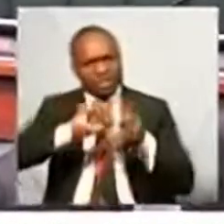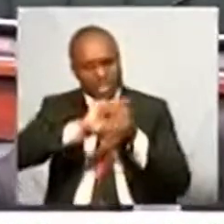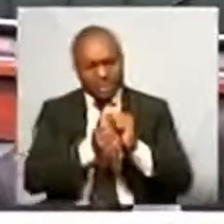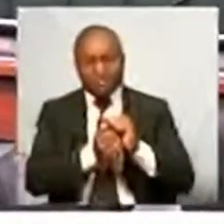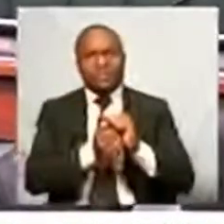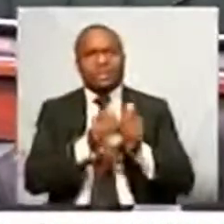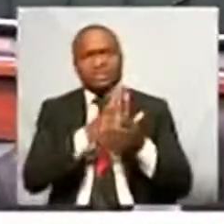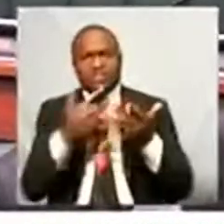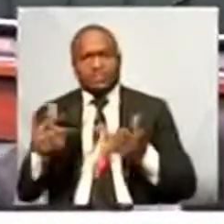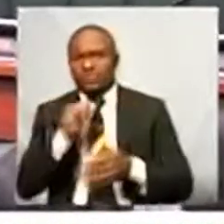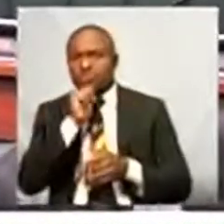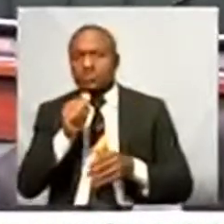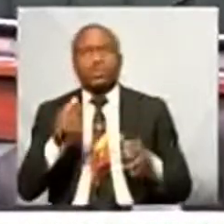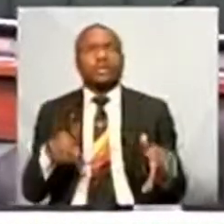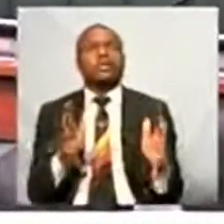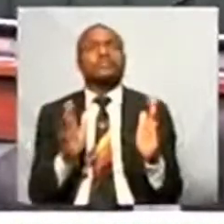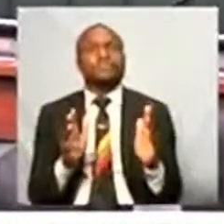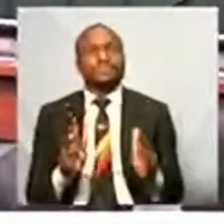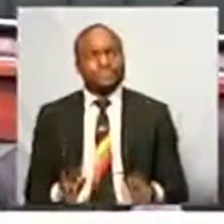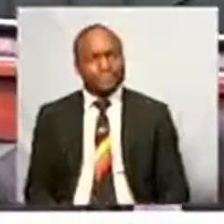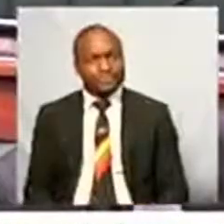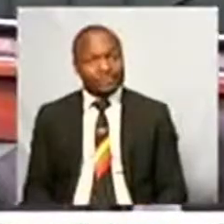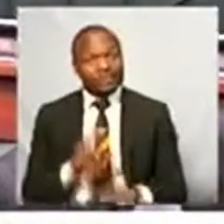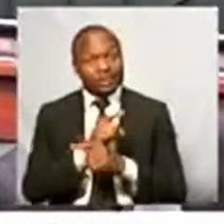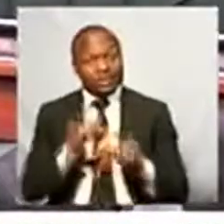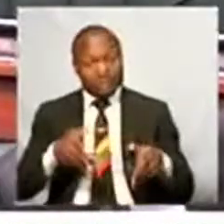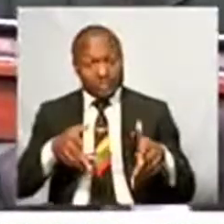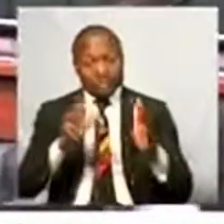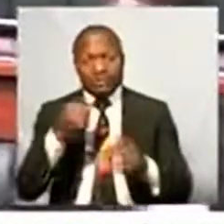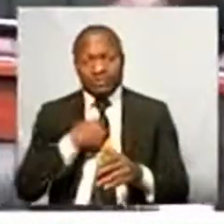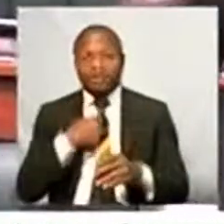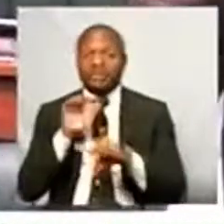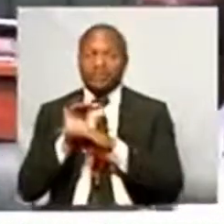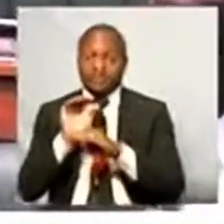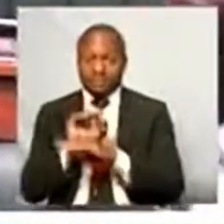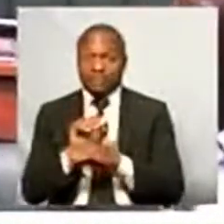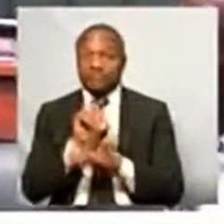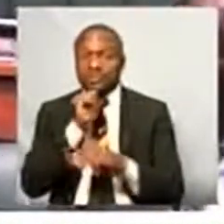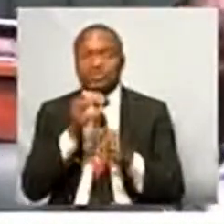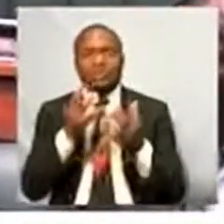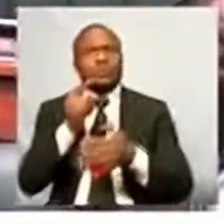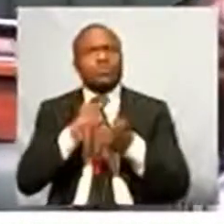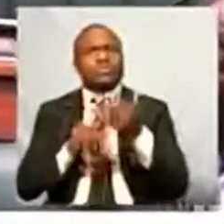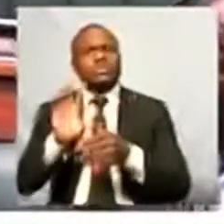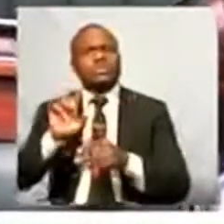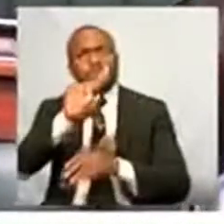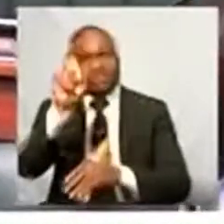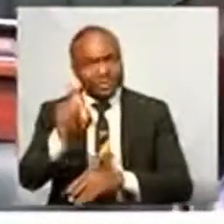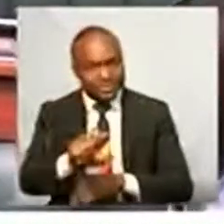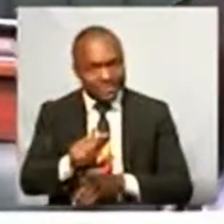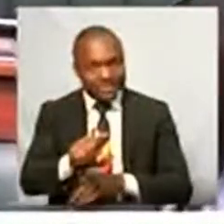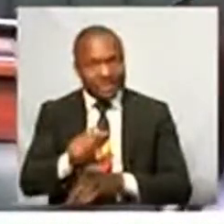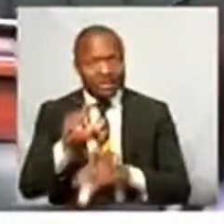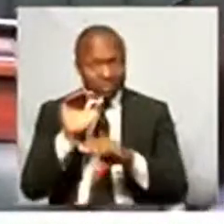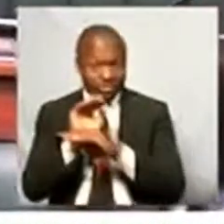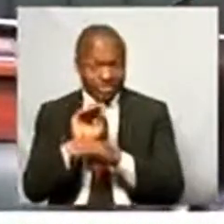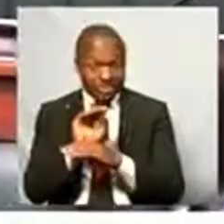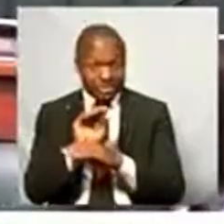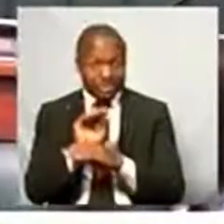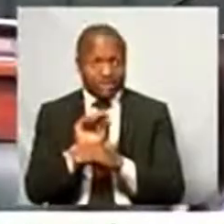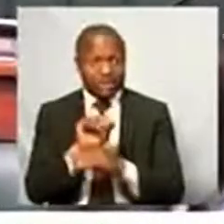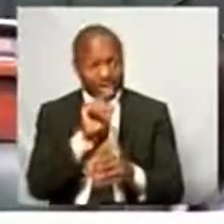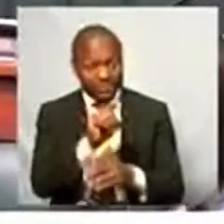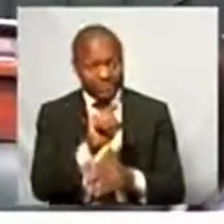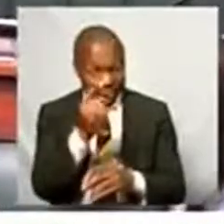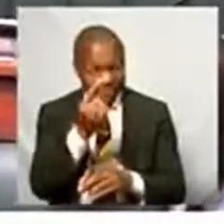have not operationalized. Madam Speaker, just allow me, that was just a comment. I didn't want to raise What is your question? So my question, a comment? That